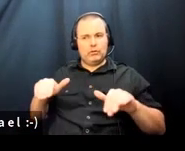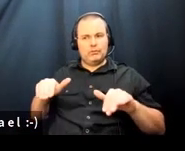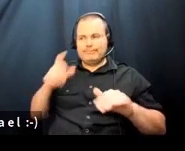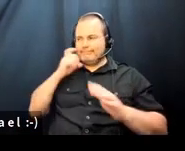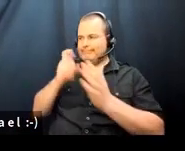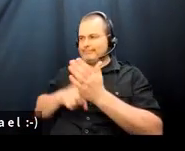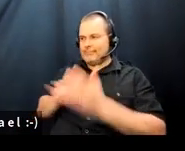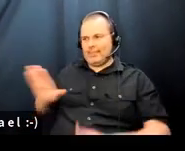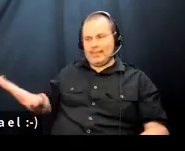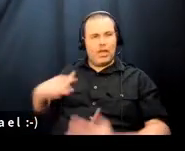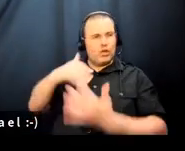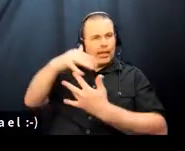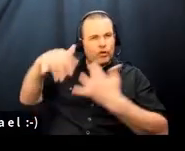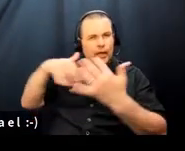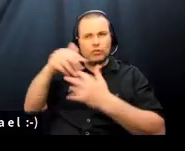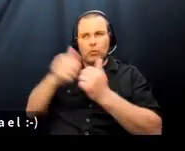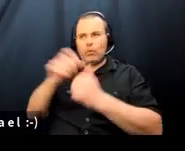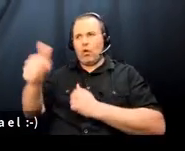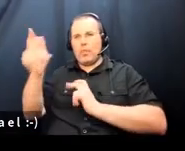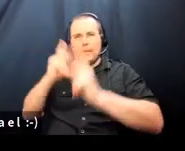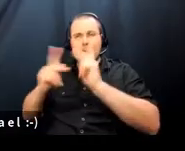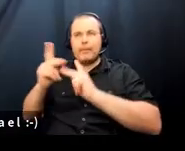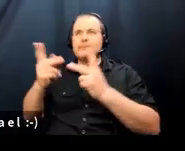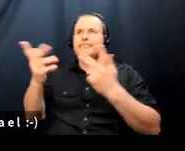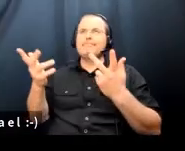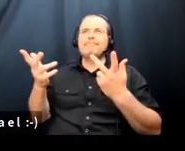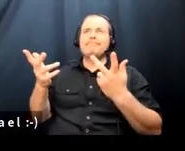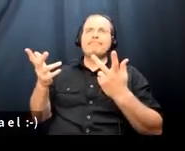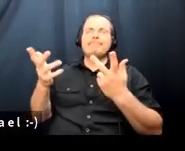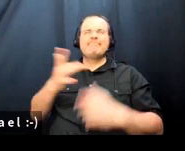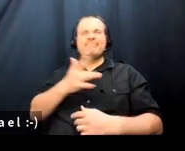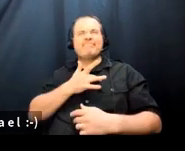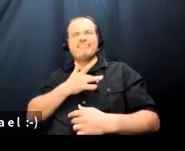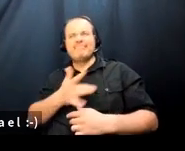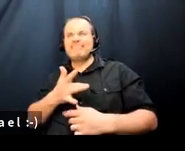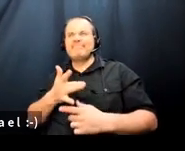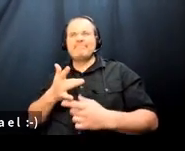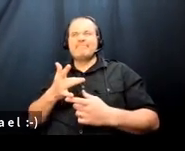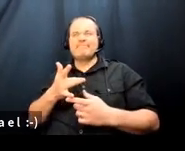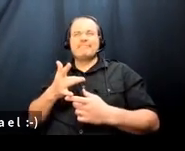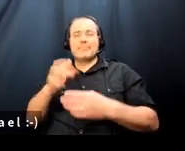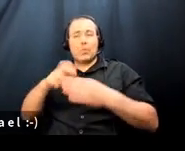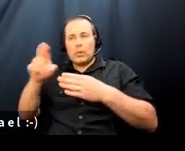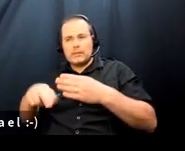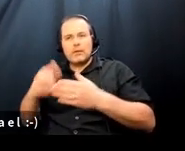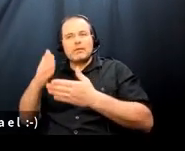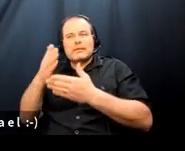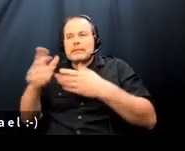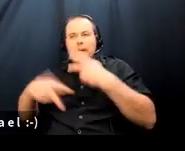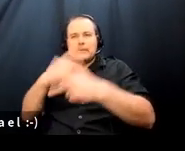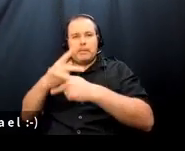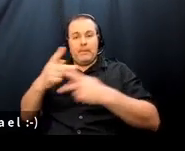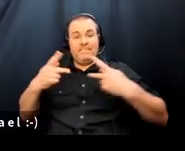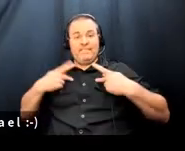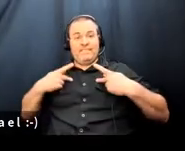with others often end up with some sort of physical interaction.